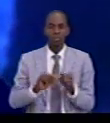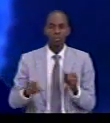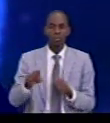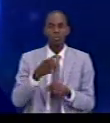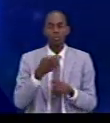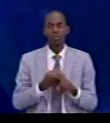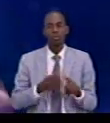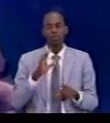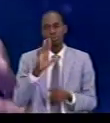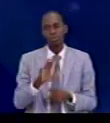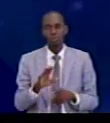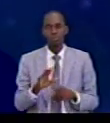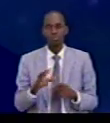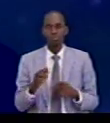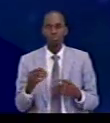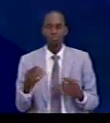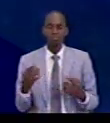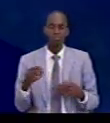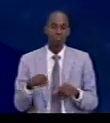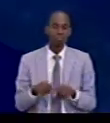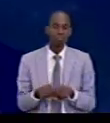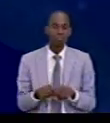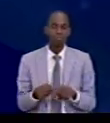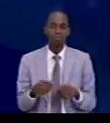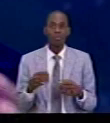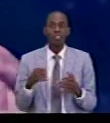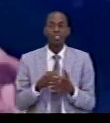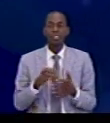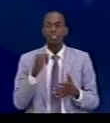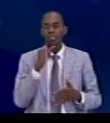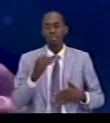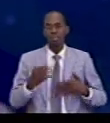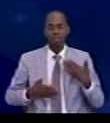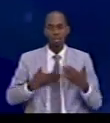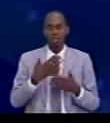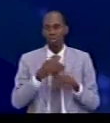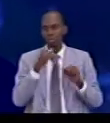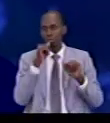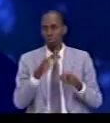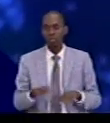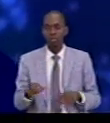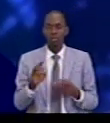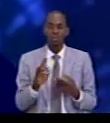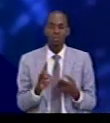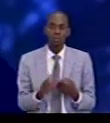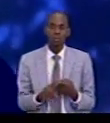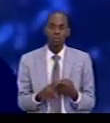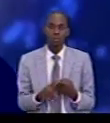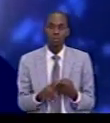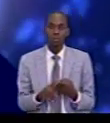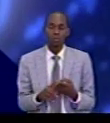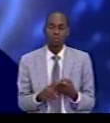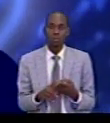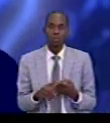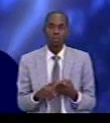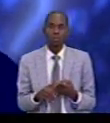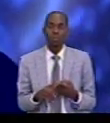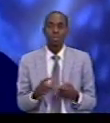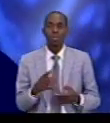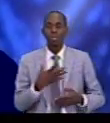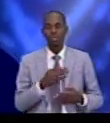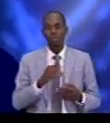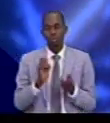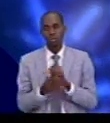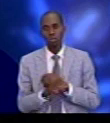wickedness. It is a joy and it is a blessing to turn from your sin and your wickedness to a